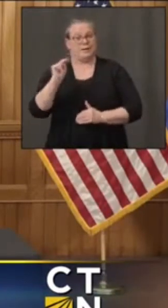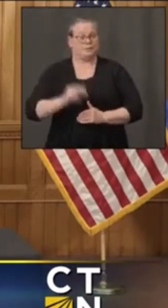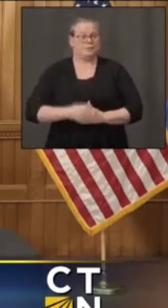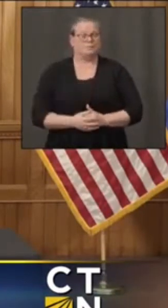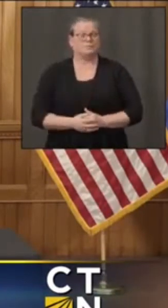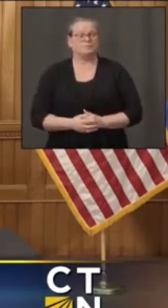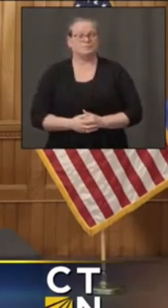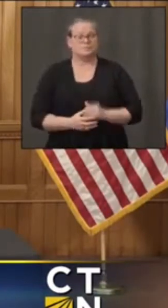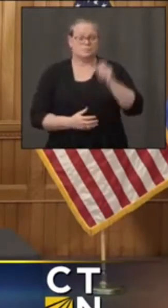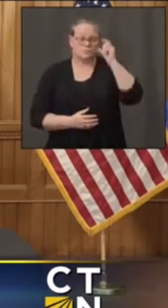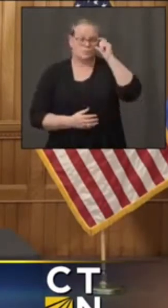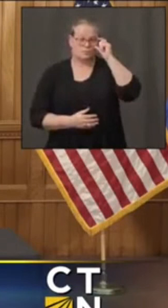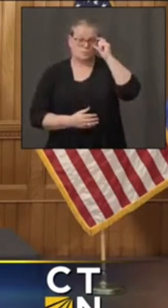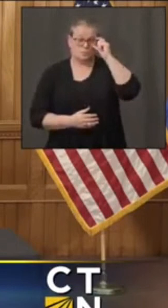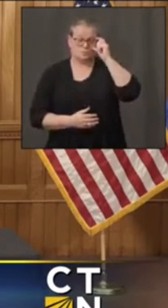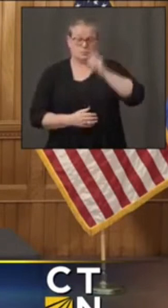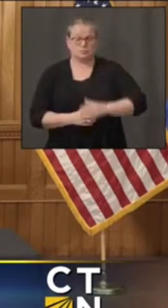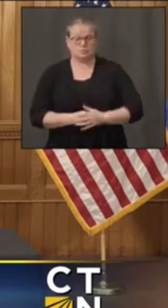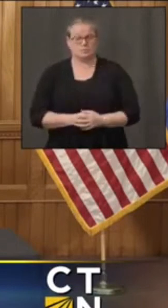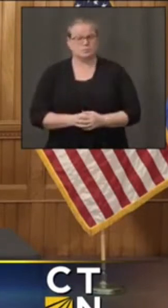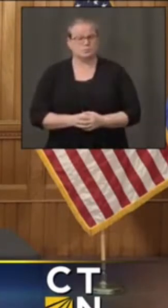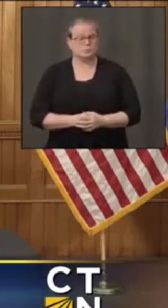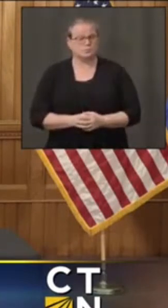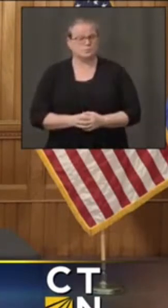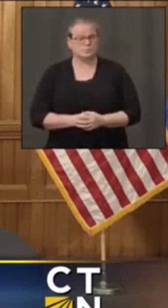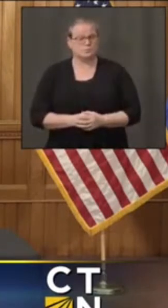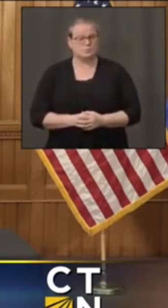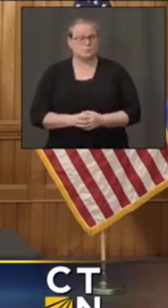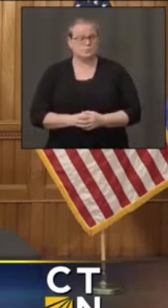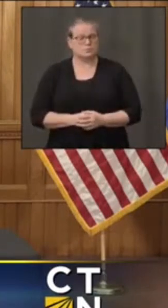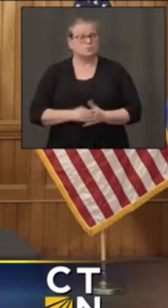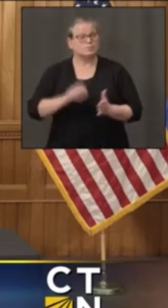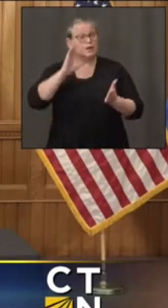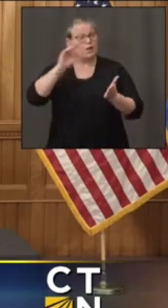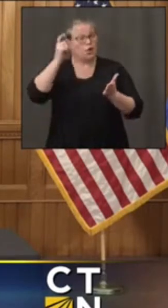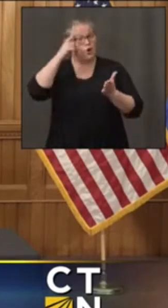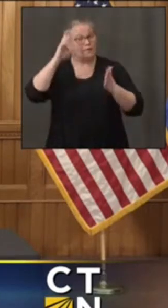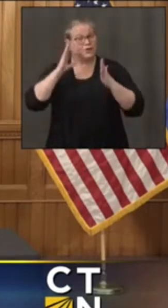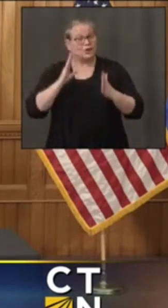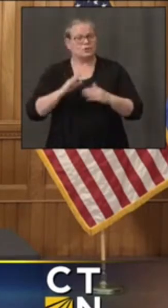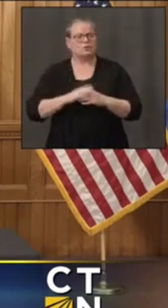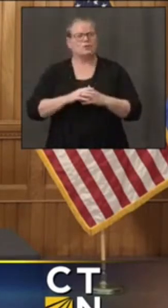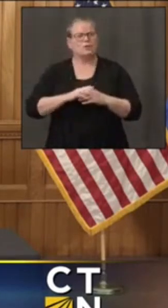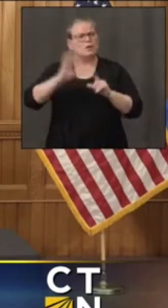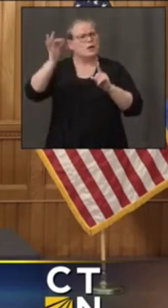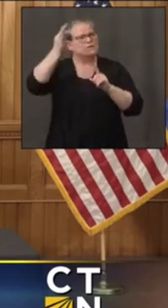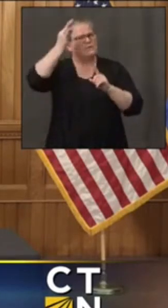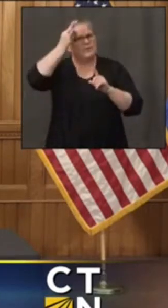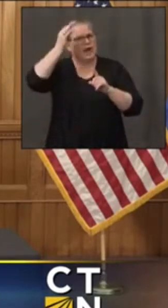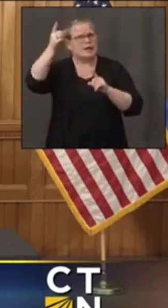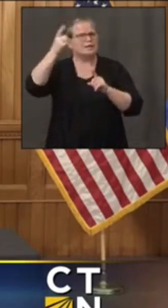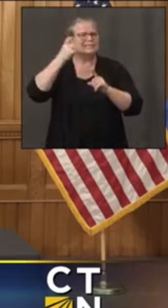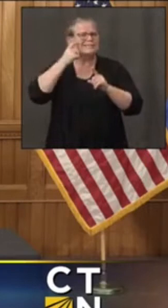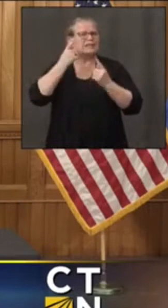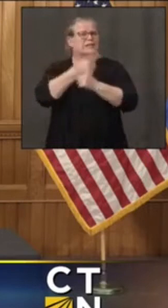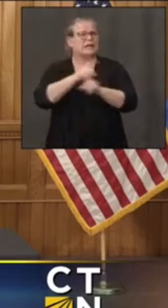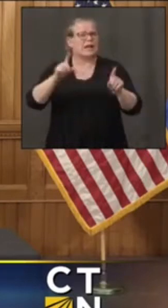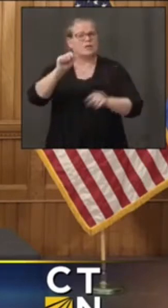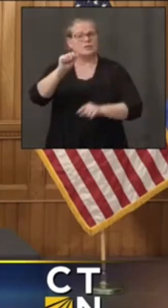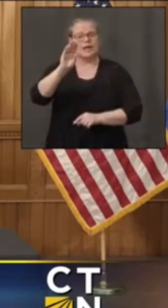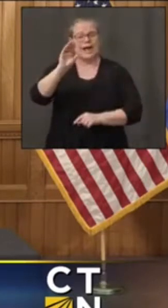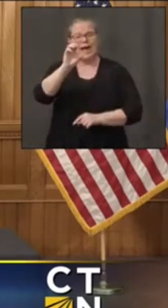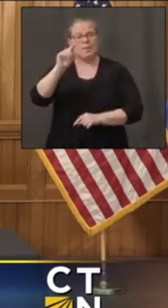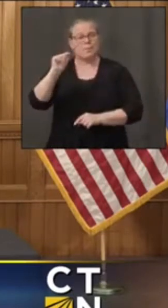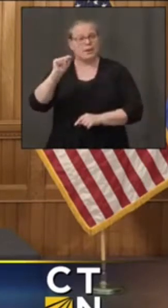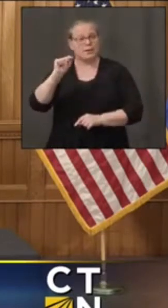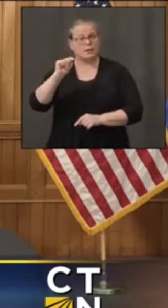Hi, Governor Matt Austin with NBC Connecticut. The Fed's just announced that they're sending 1 million of these Abbott Binax now on the